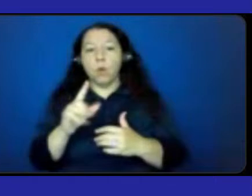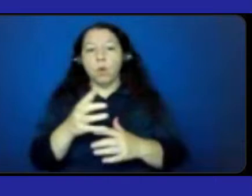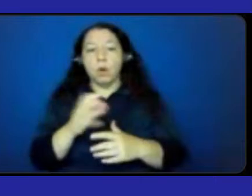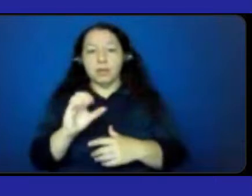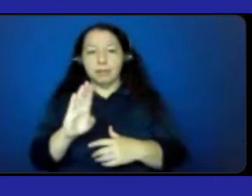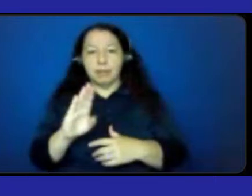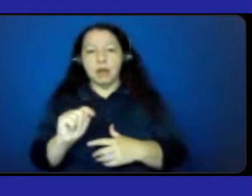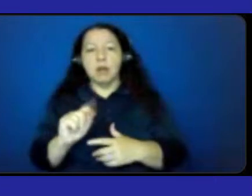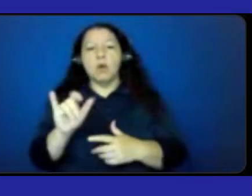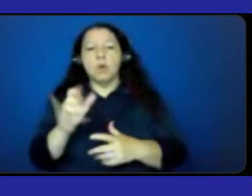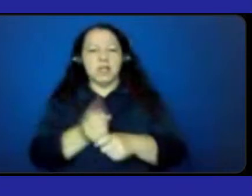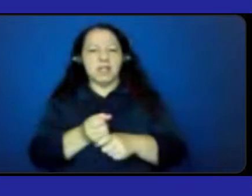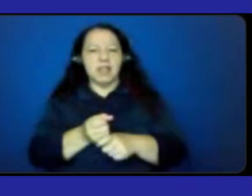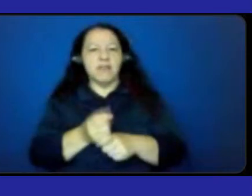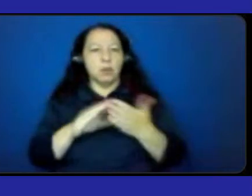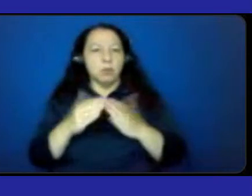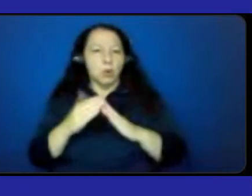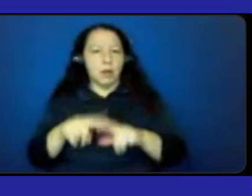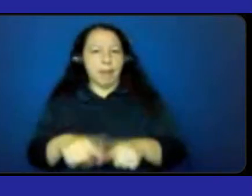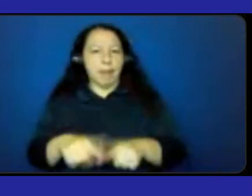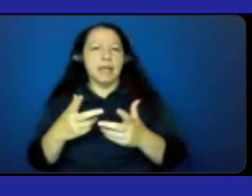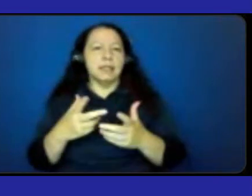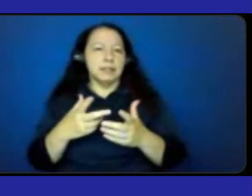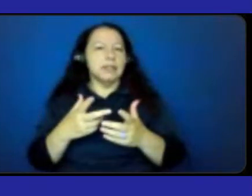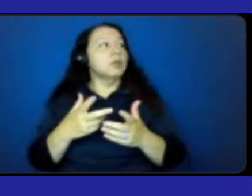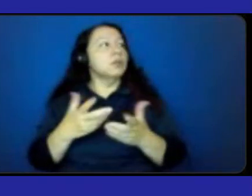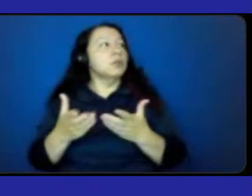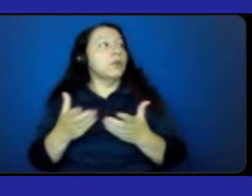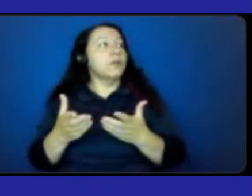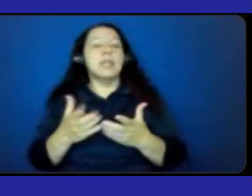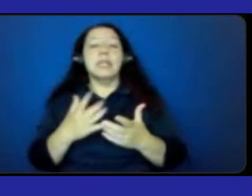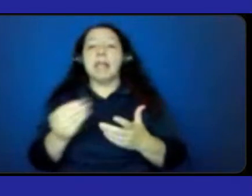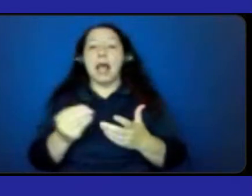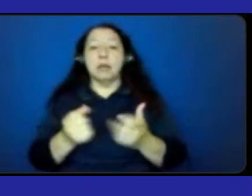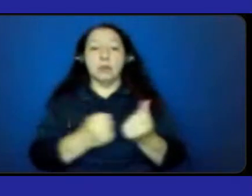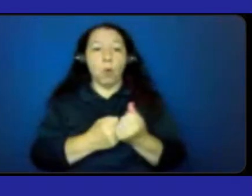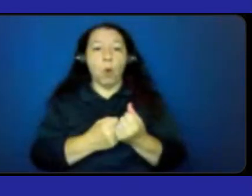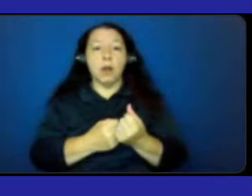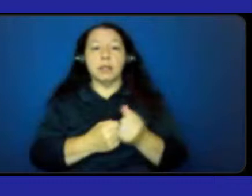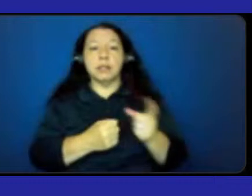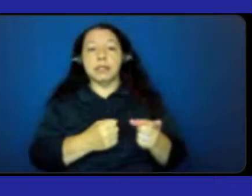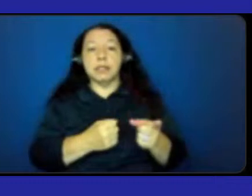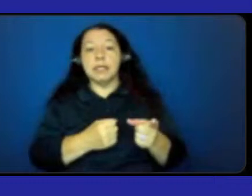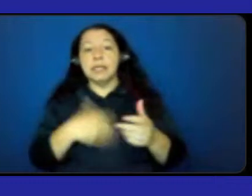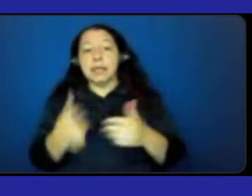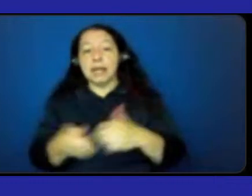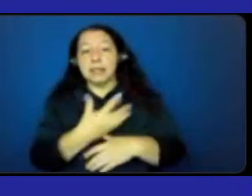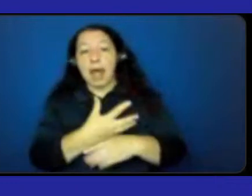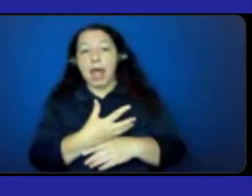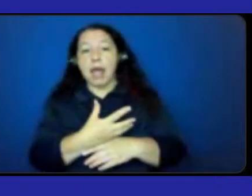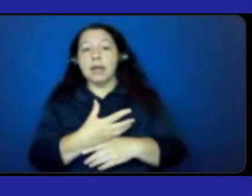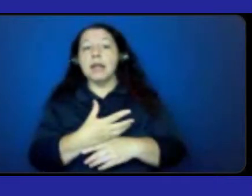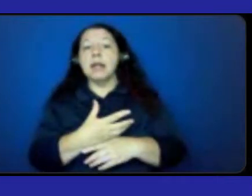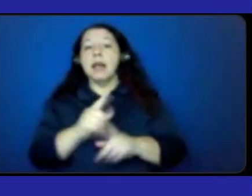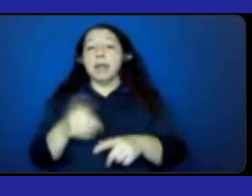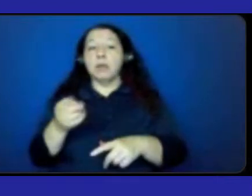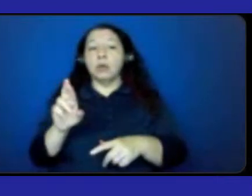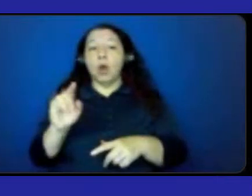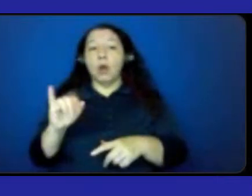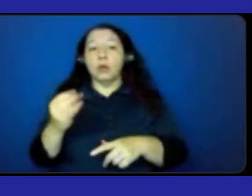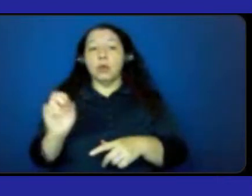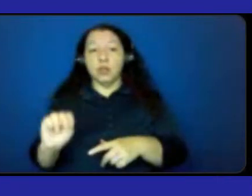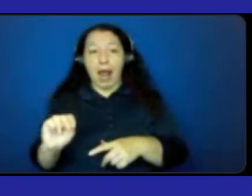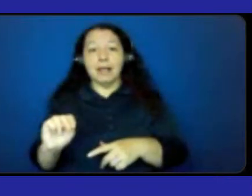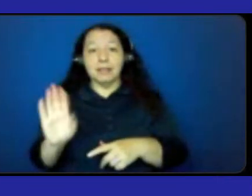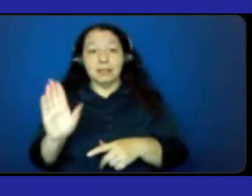Next slide, please. Of note to Dr. Jackson's presentation, effective of April of this year, the budget does